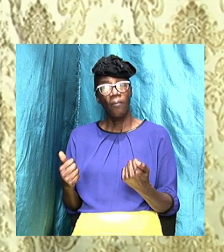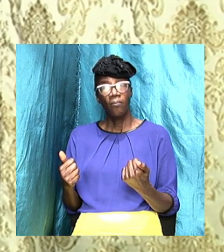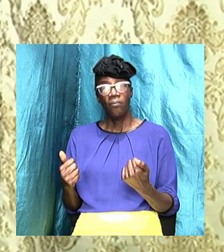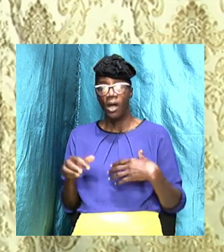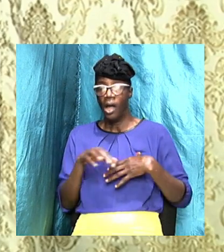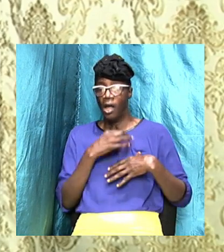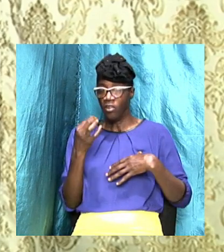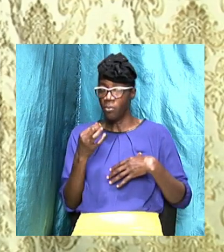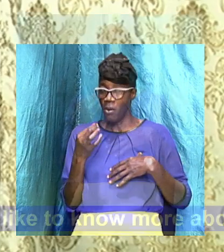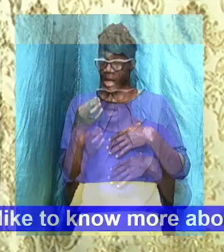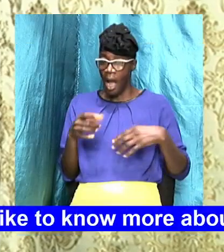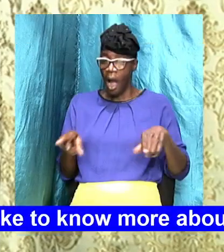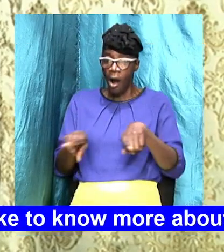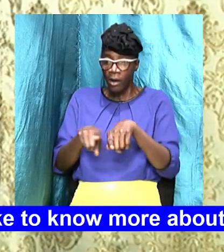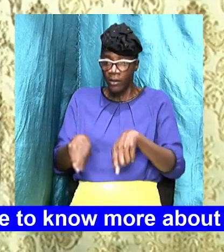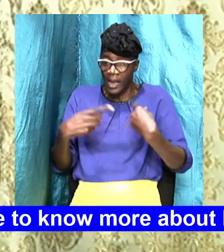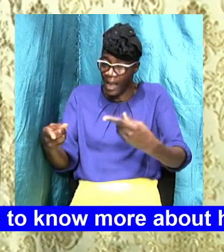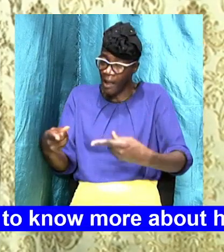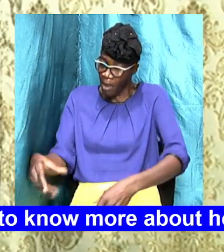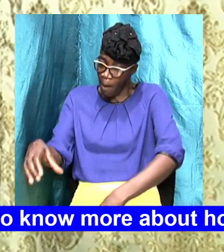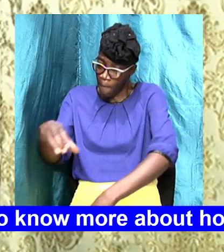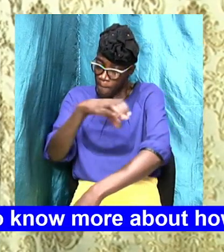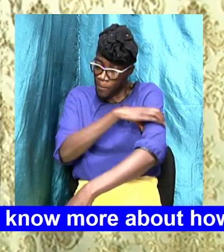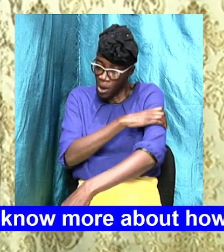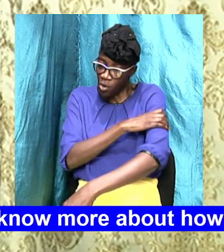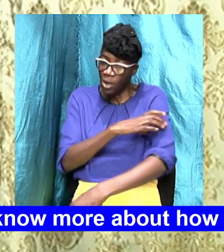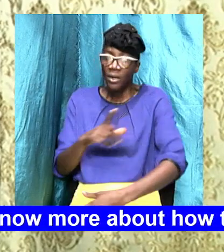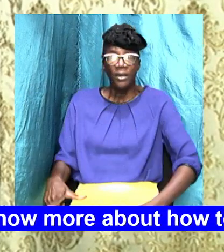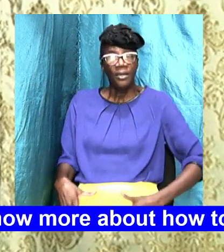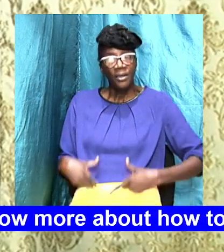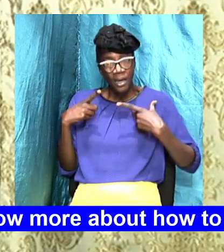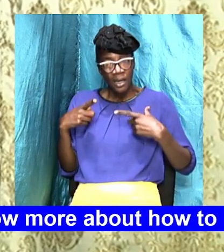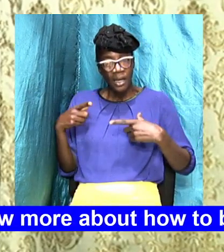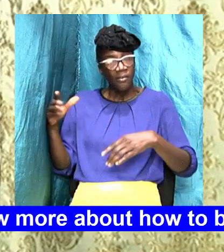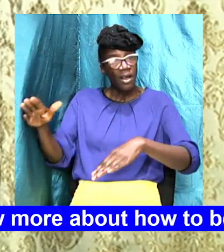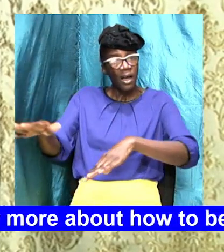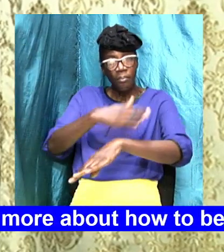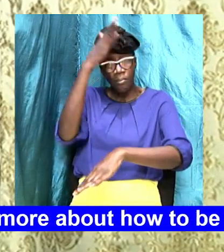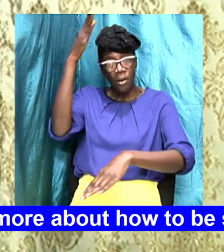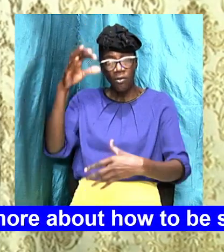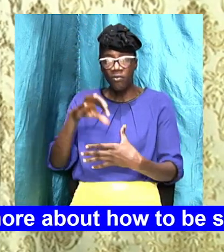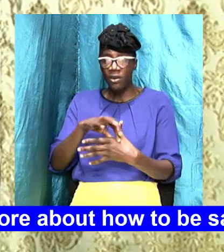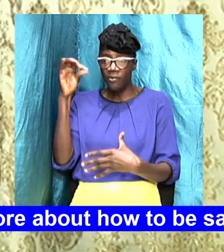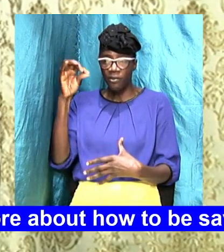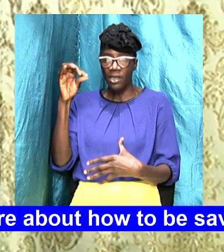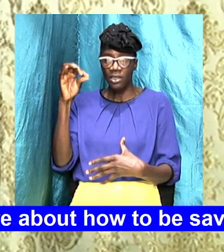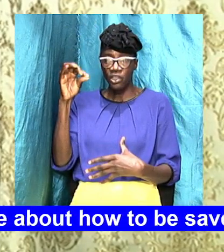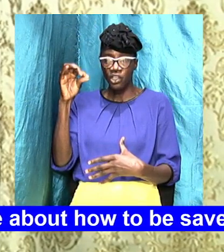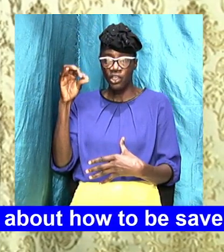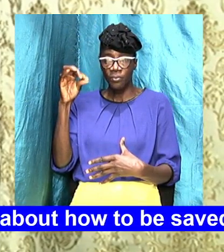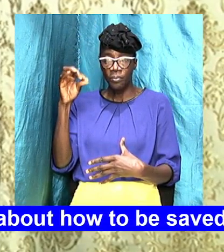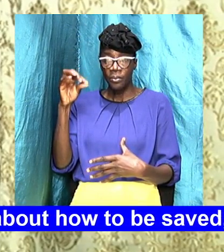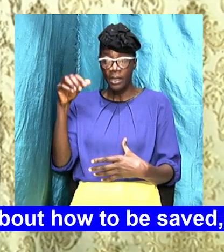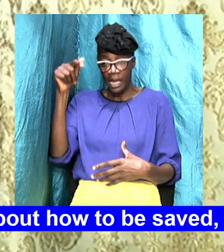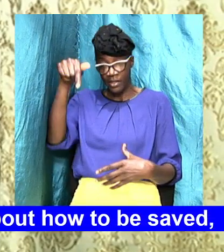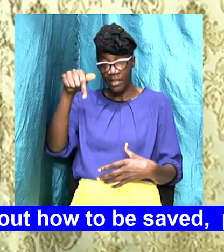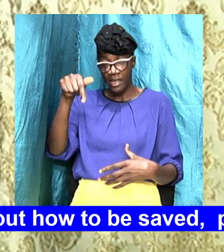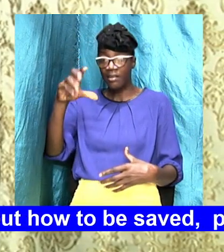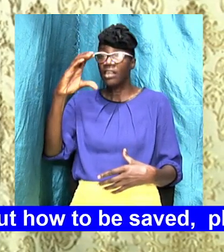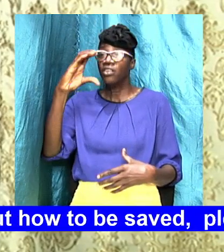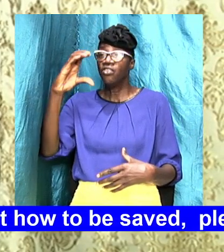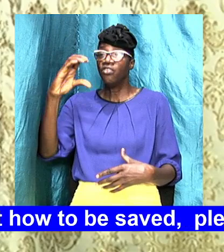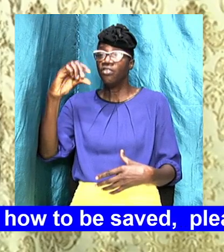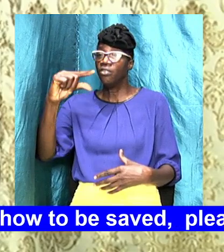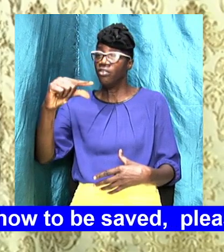Spirit also gives us power to live above the flesh. This I say then,